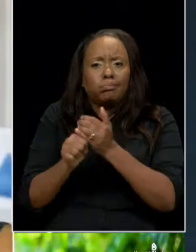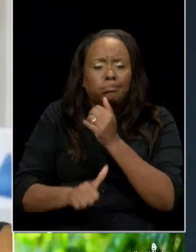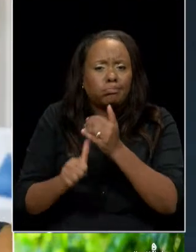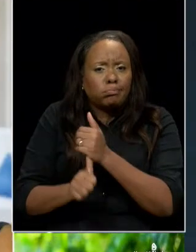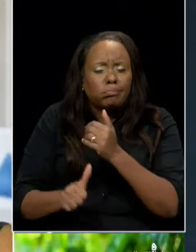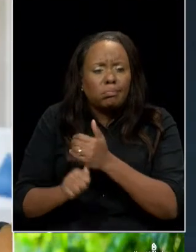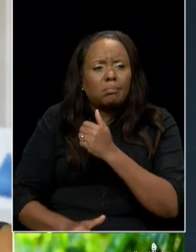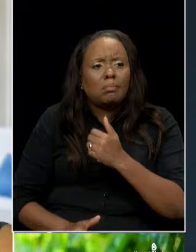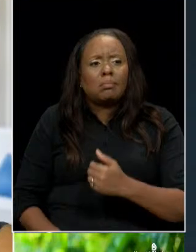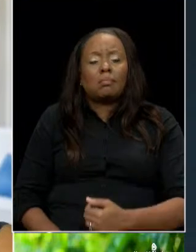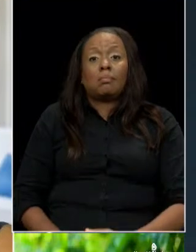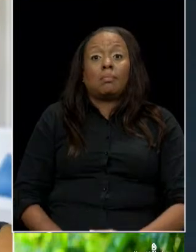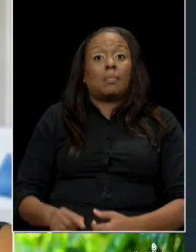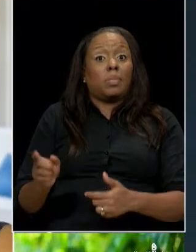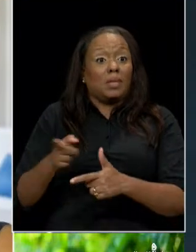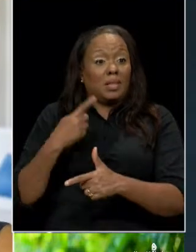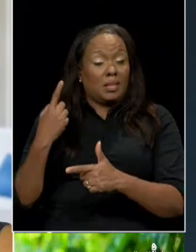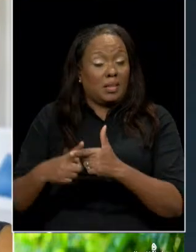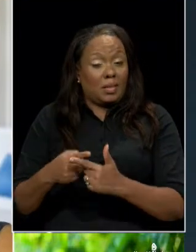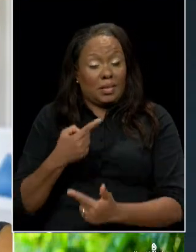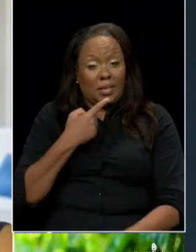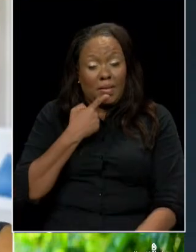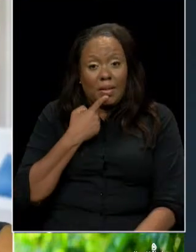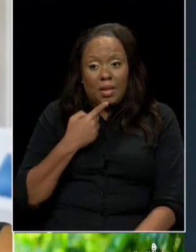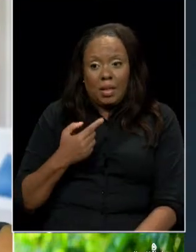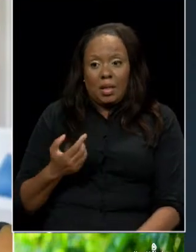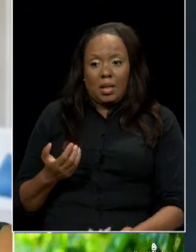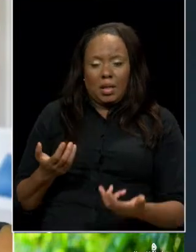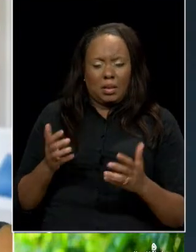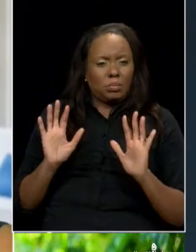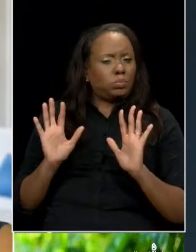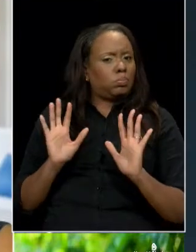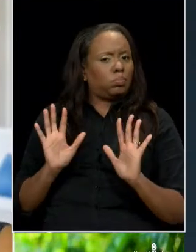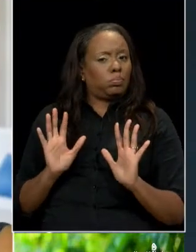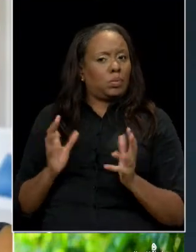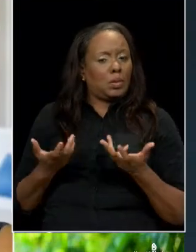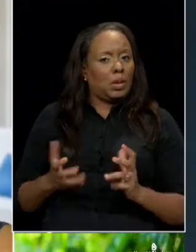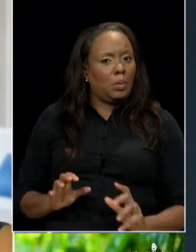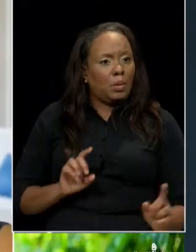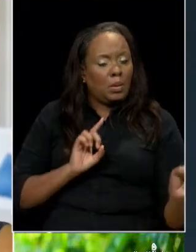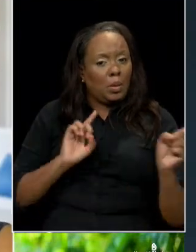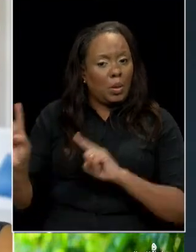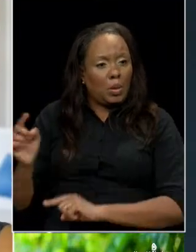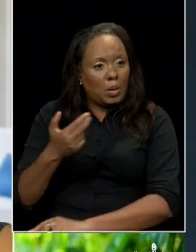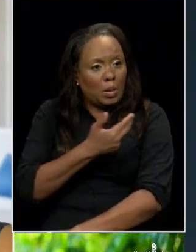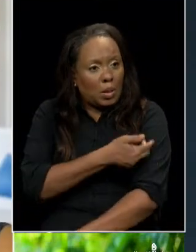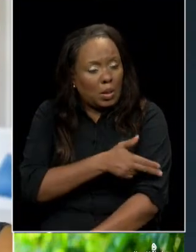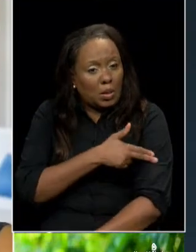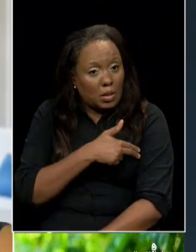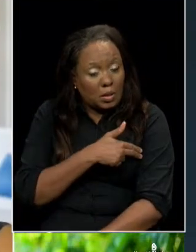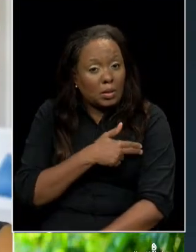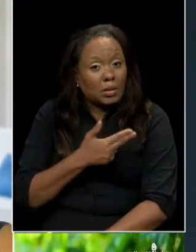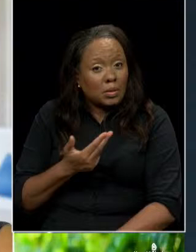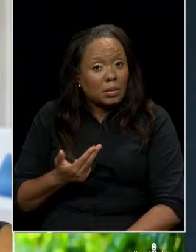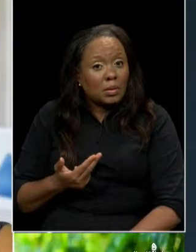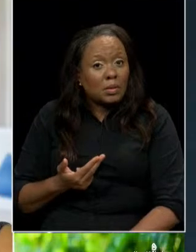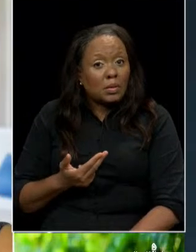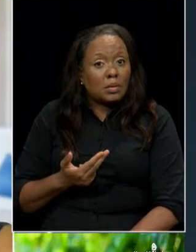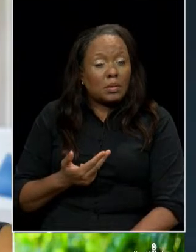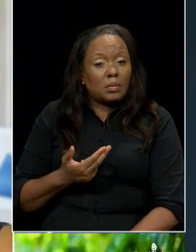And thirdly, he said he was hesitant to go to the hospital for treatment because of